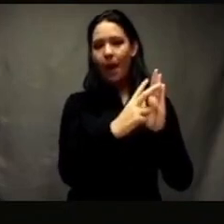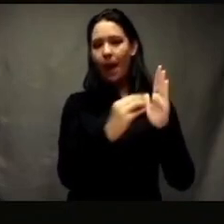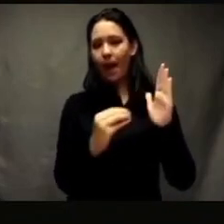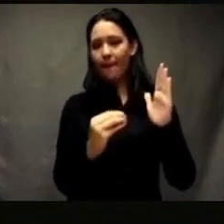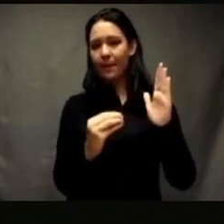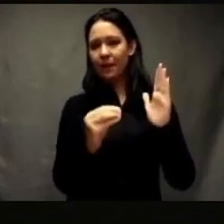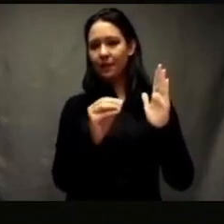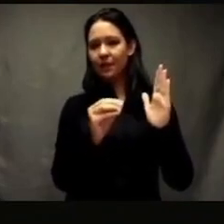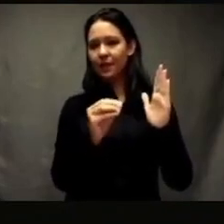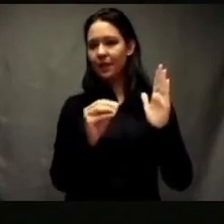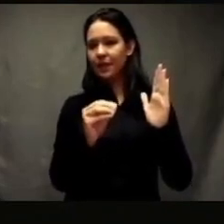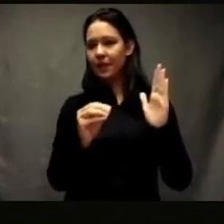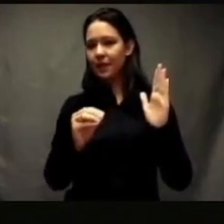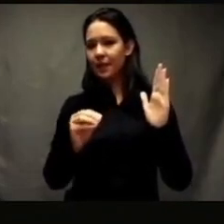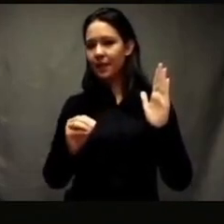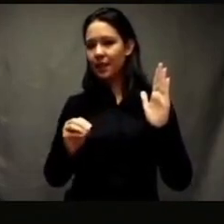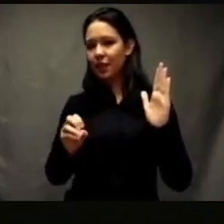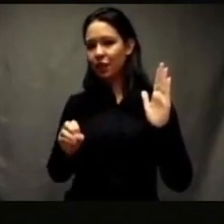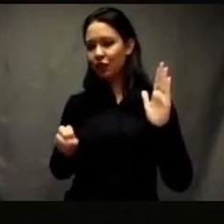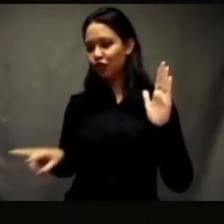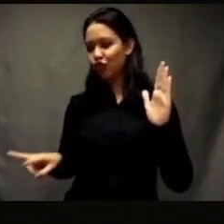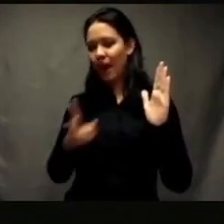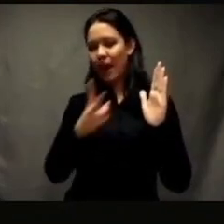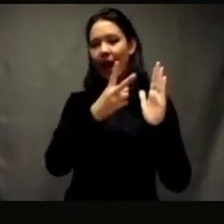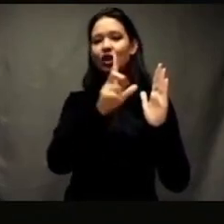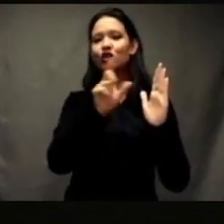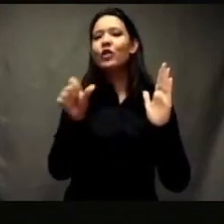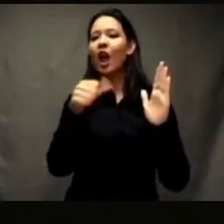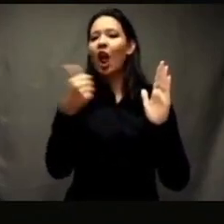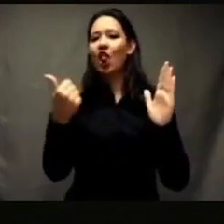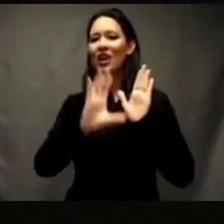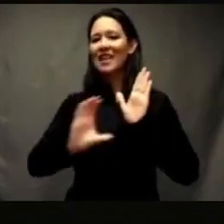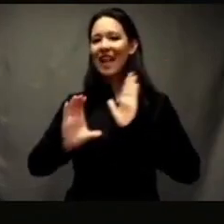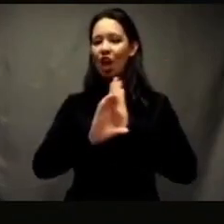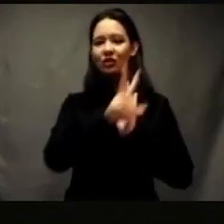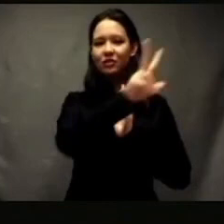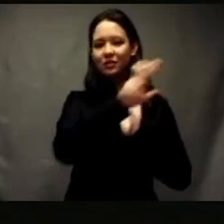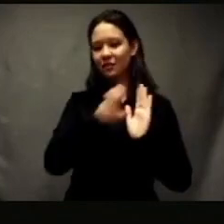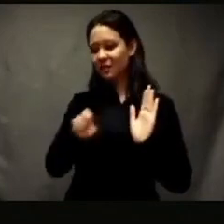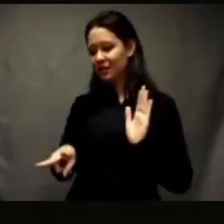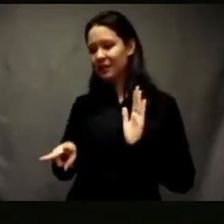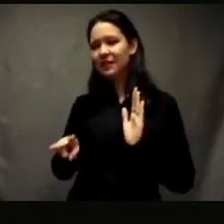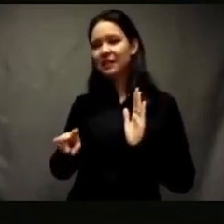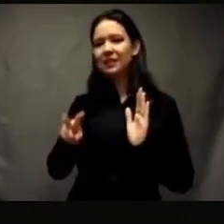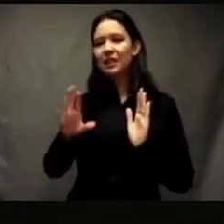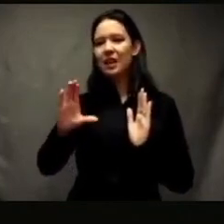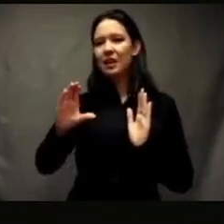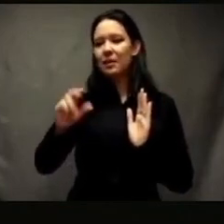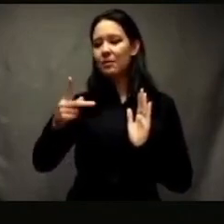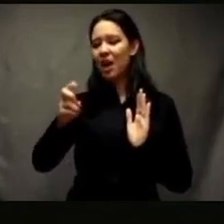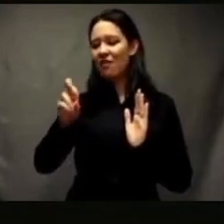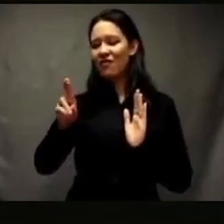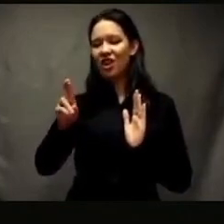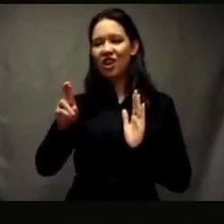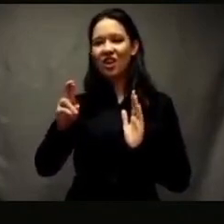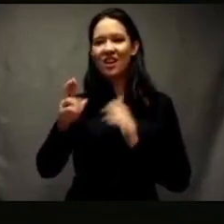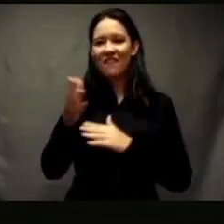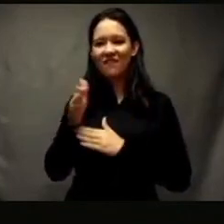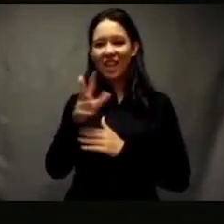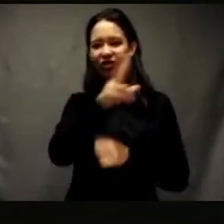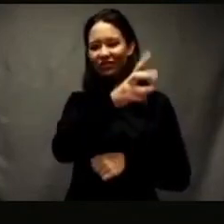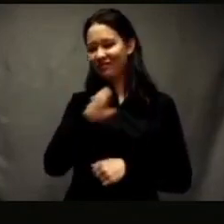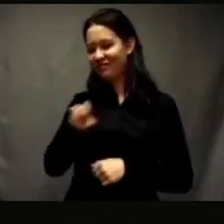And can I, yeah, and just drag it to, can I drag it to Pufferfish? Yeah. And I'm going to do the same. Which is also a feature